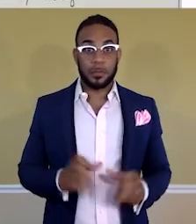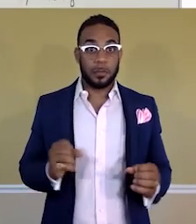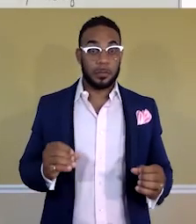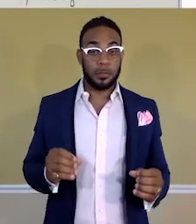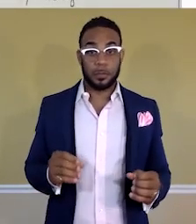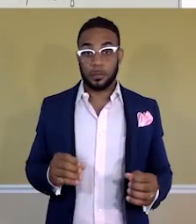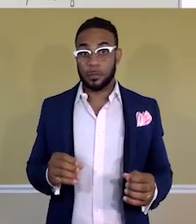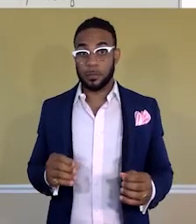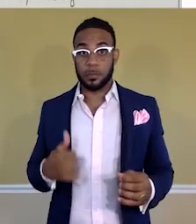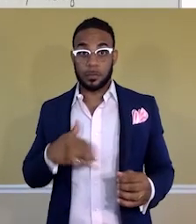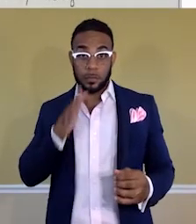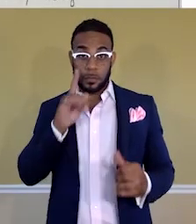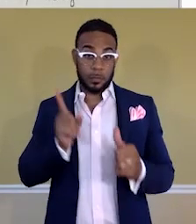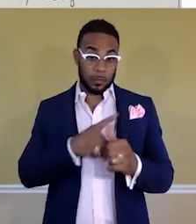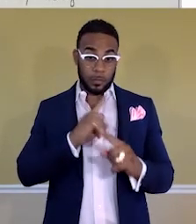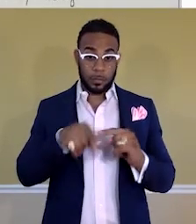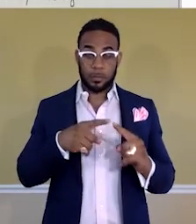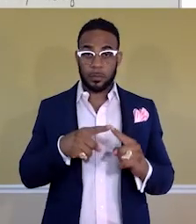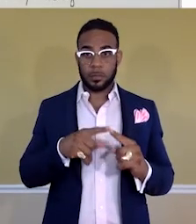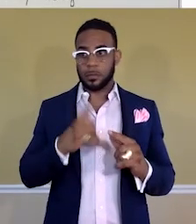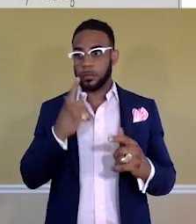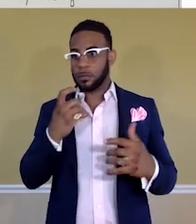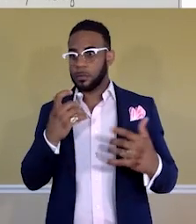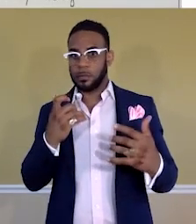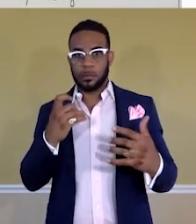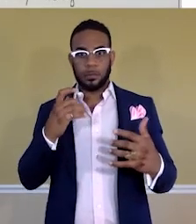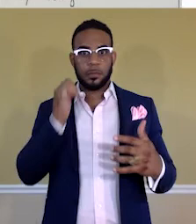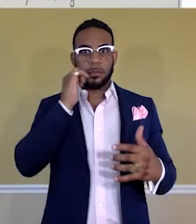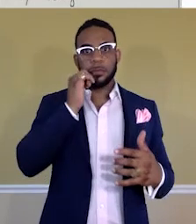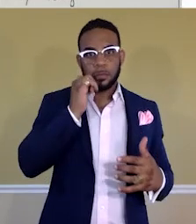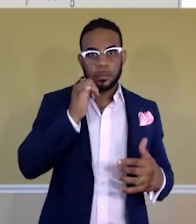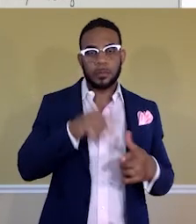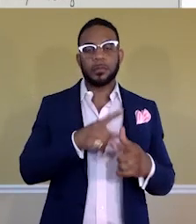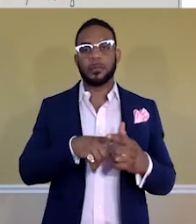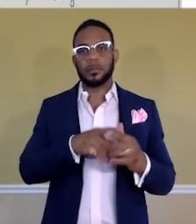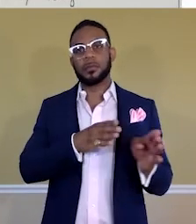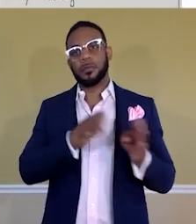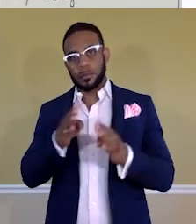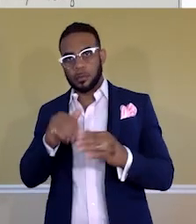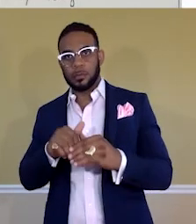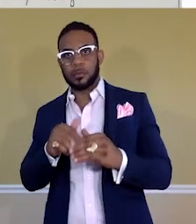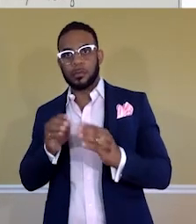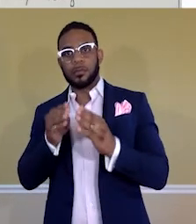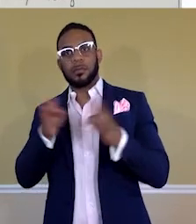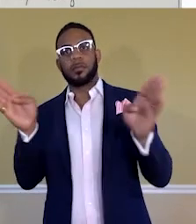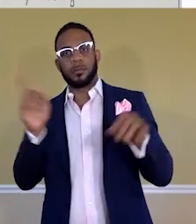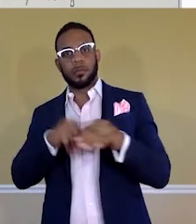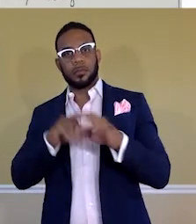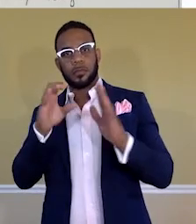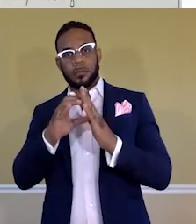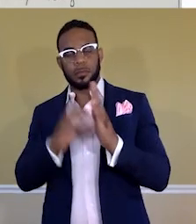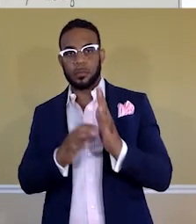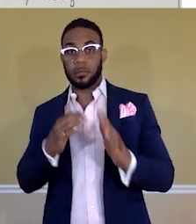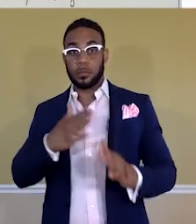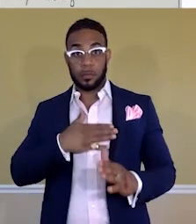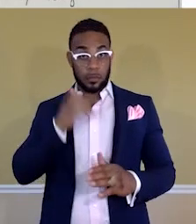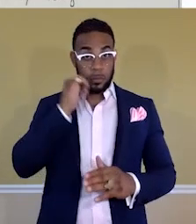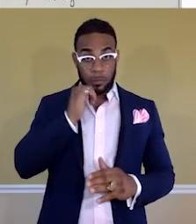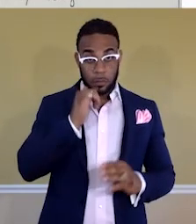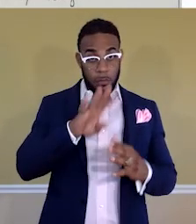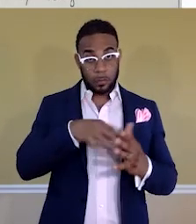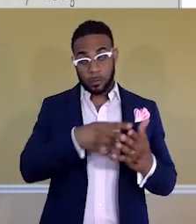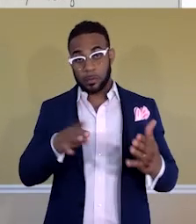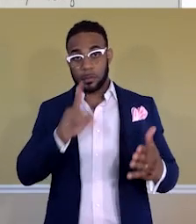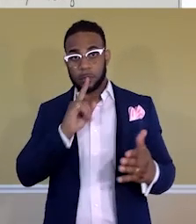So I'm going to first talk about just the daily and then kind of go into broader time chunks. My daily